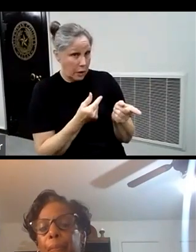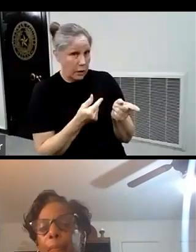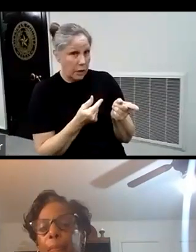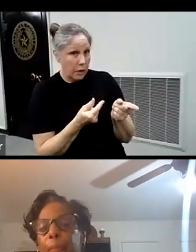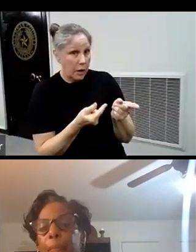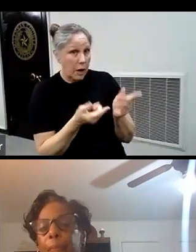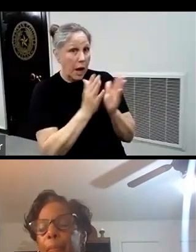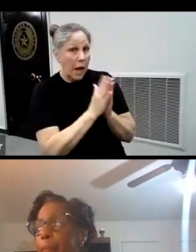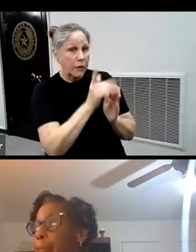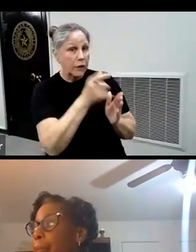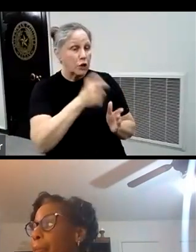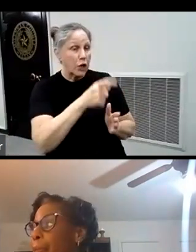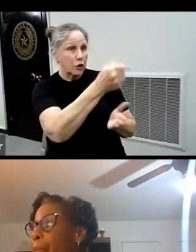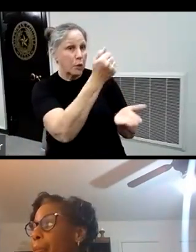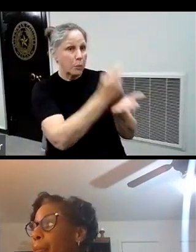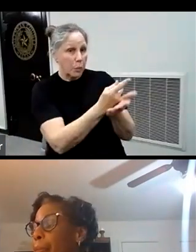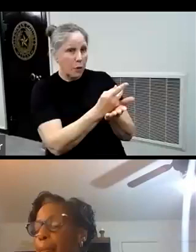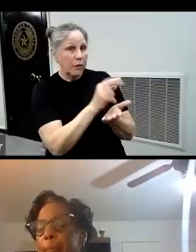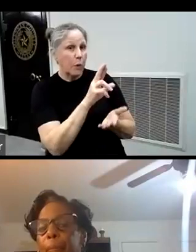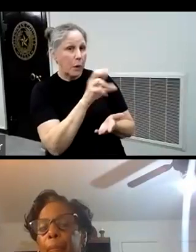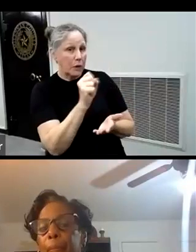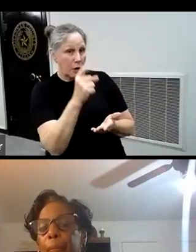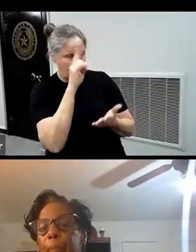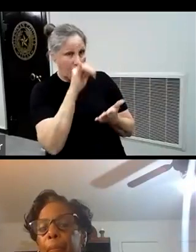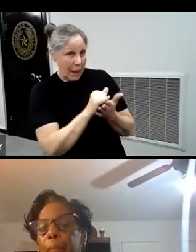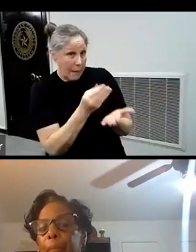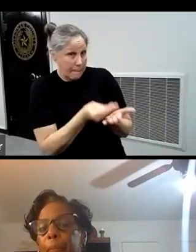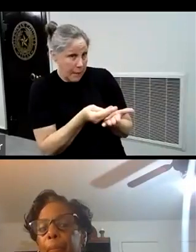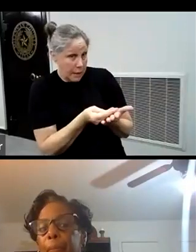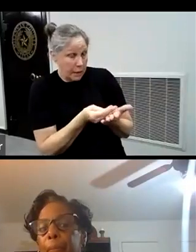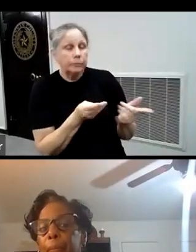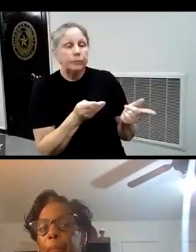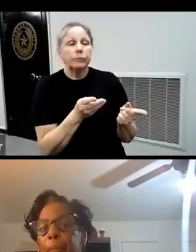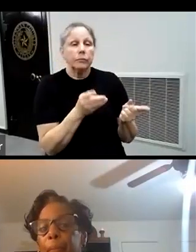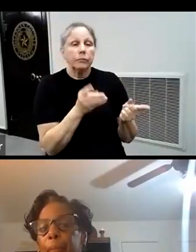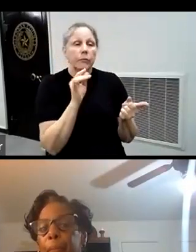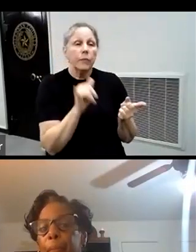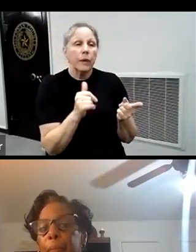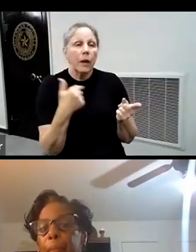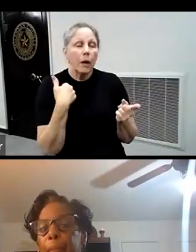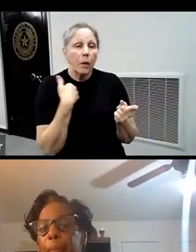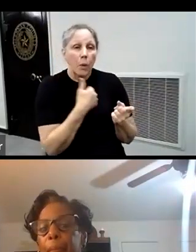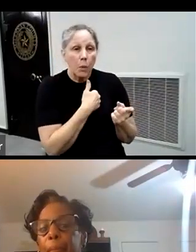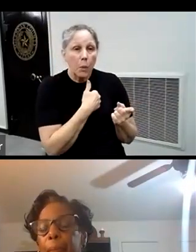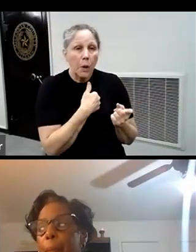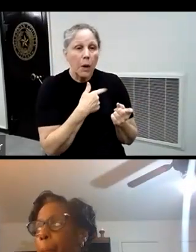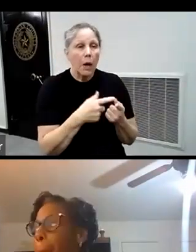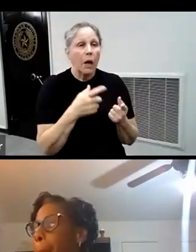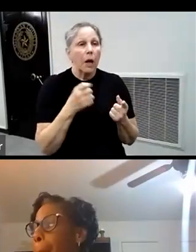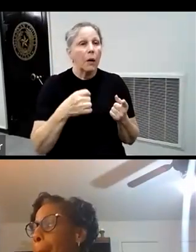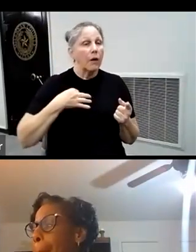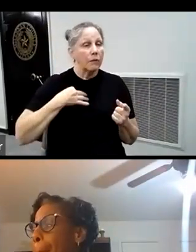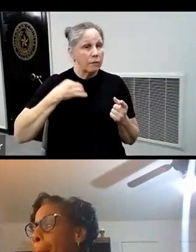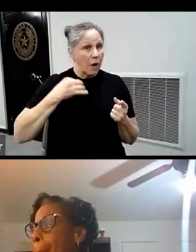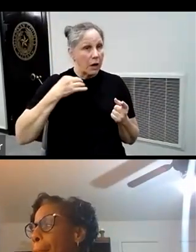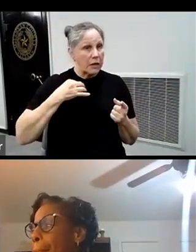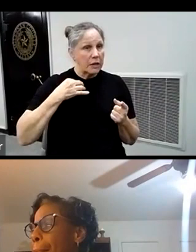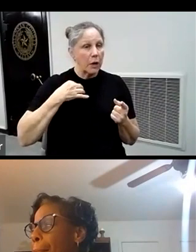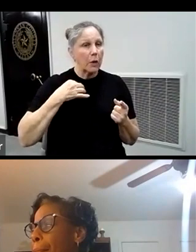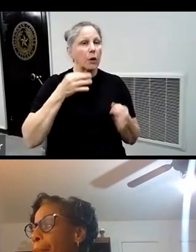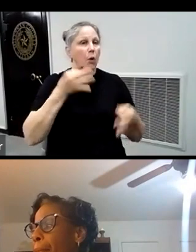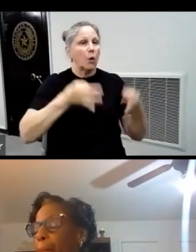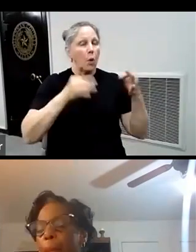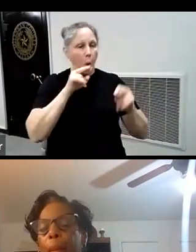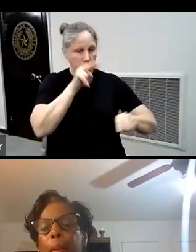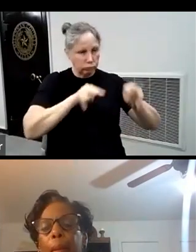and Judge to approve a resolution for us. As you know, Dwi Drug Court is a voluntary court-monitored